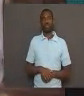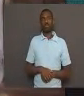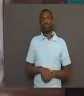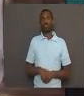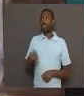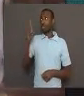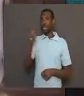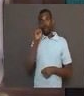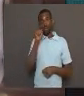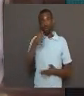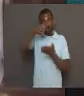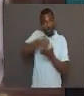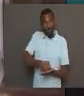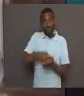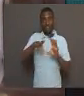this point.